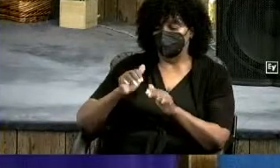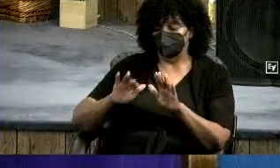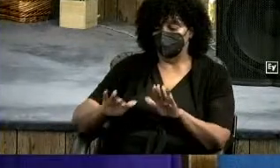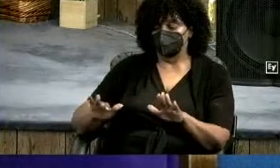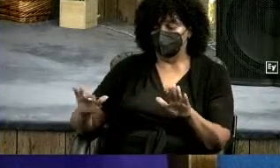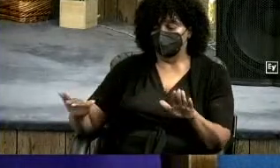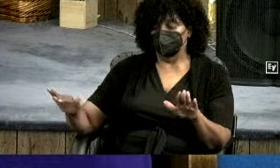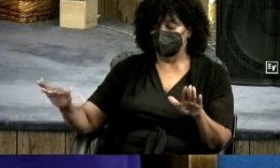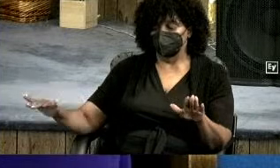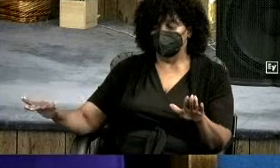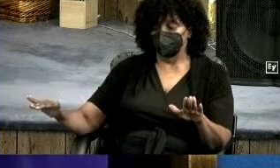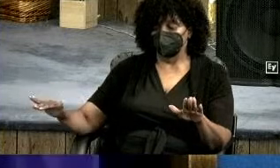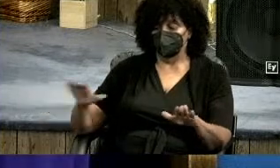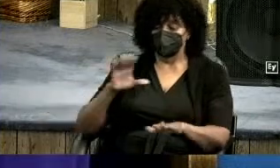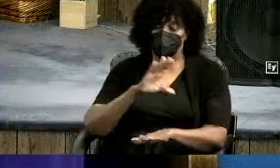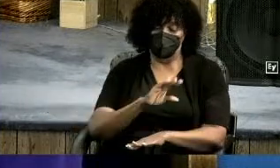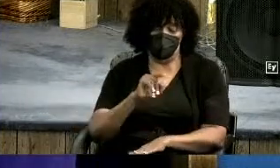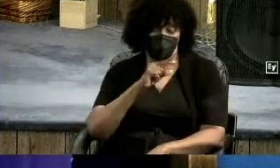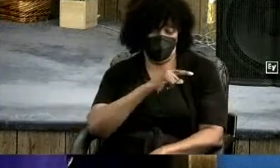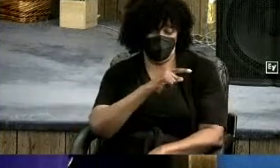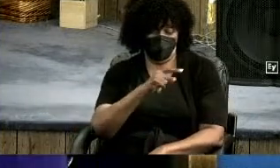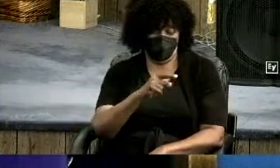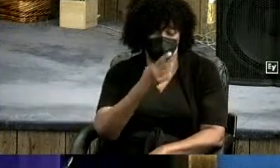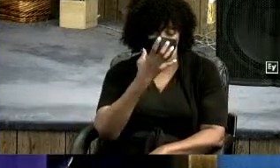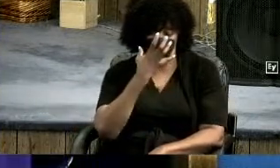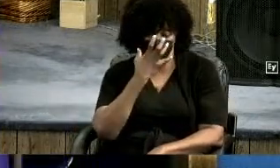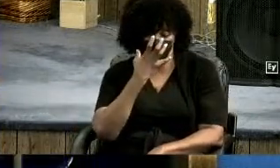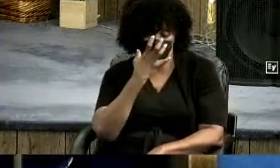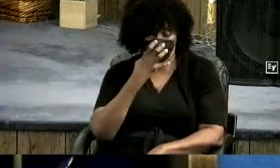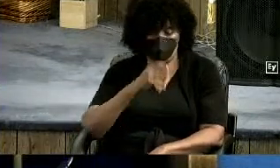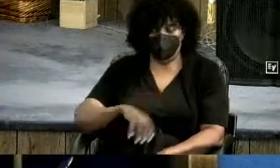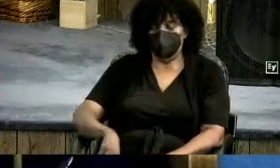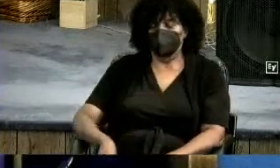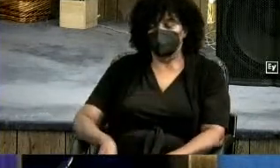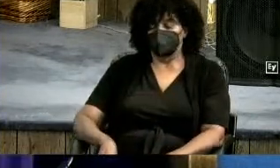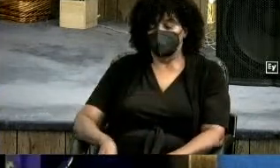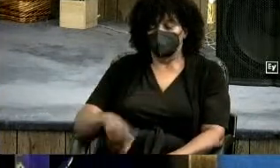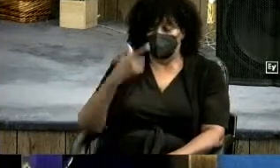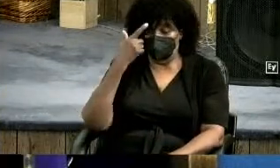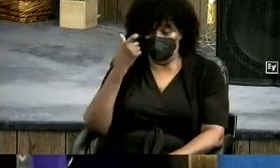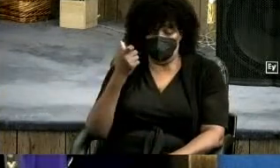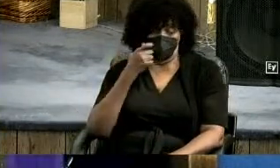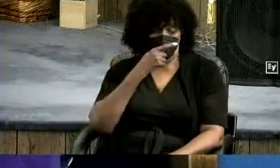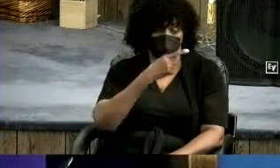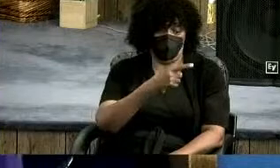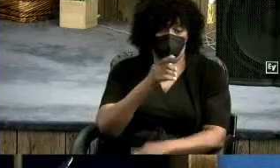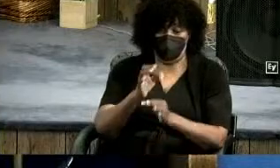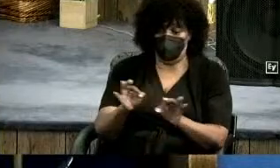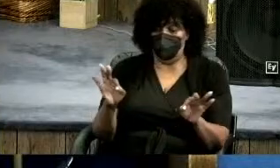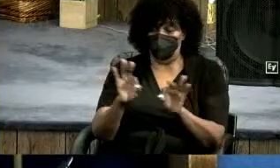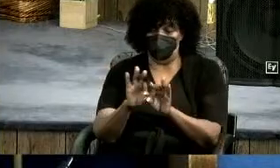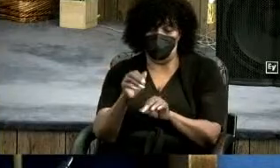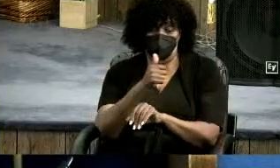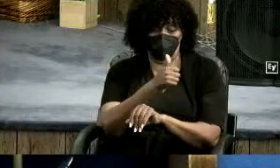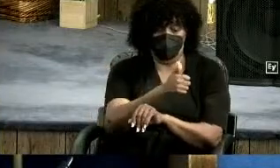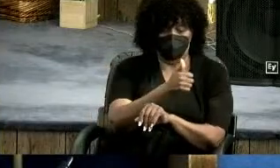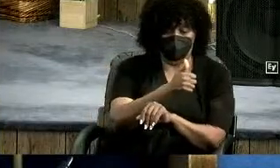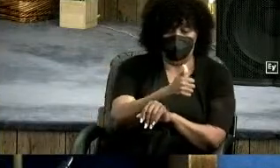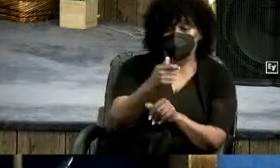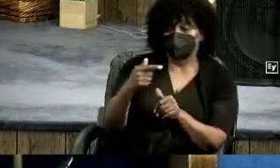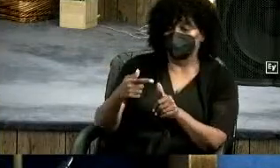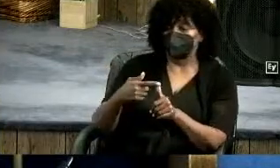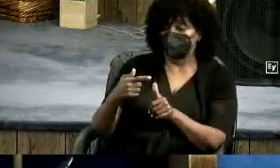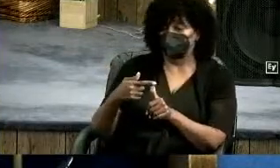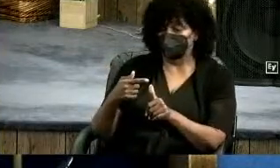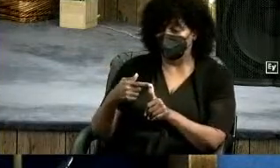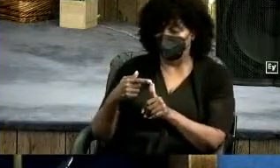And then our good reverends are mad, said nobody won't listen to us. Well, they shouldn't, because you got to value yourself before you ask somebody else